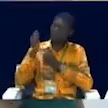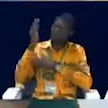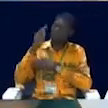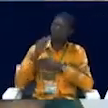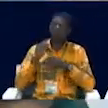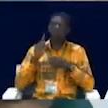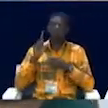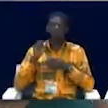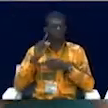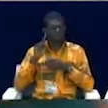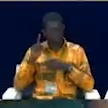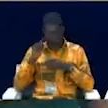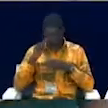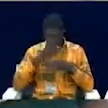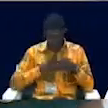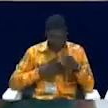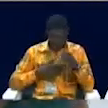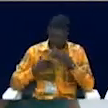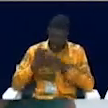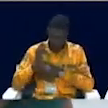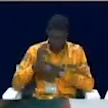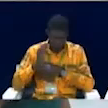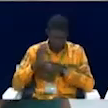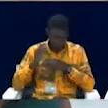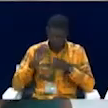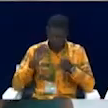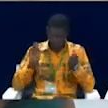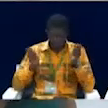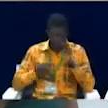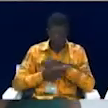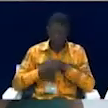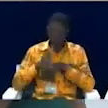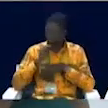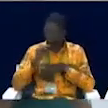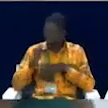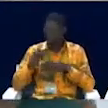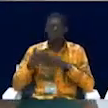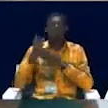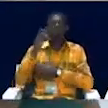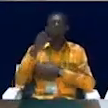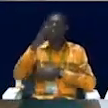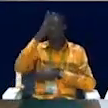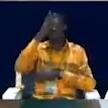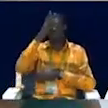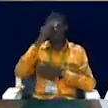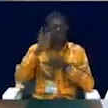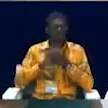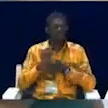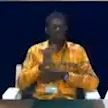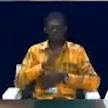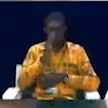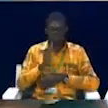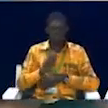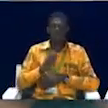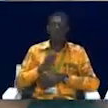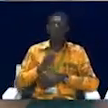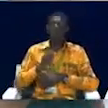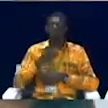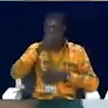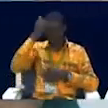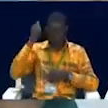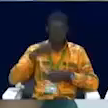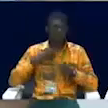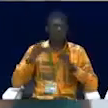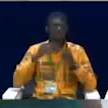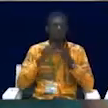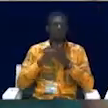in 2020, my God, that changes not. The God of Adeboye that remembers me. And he did